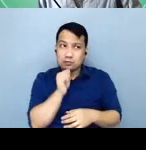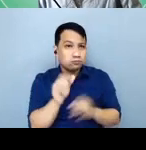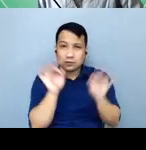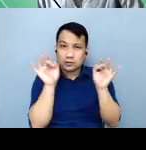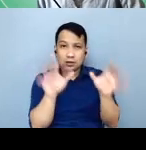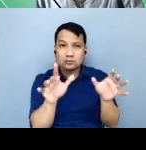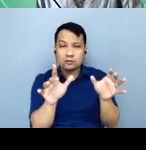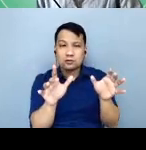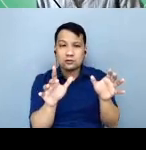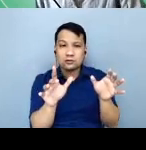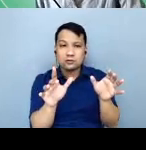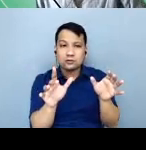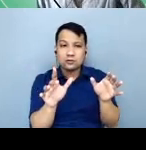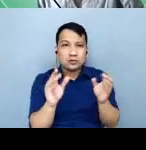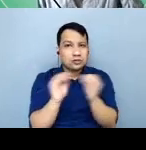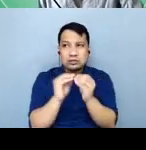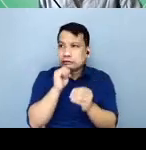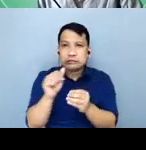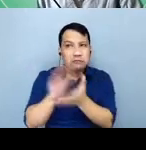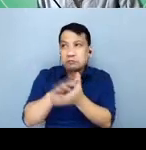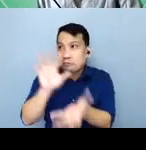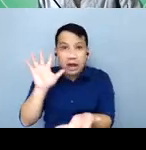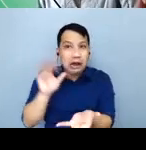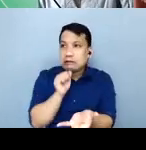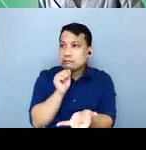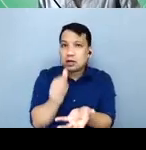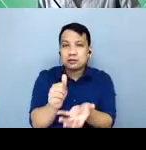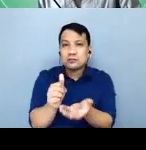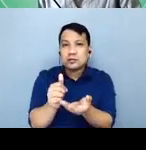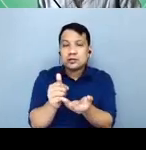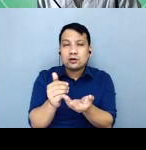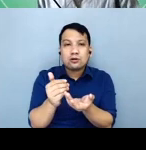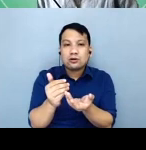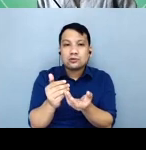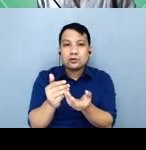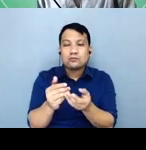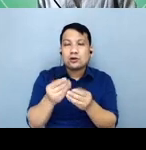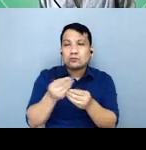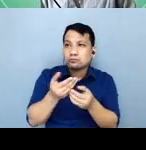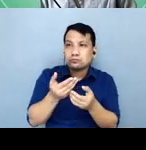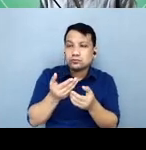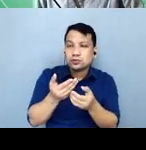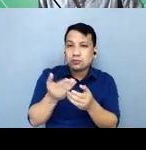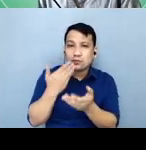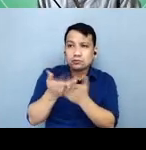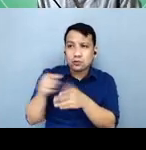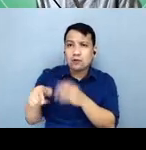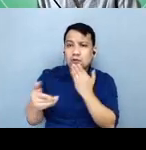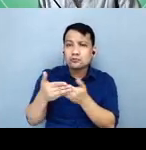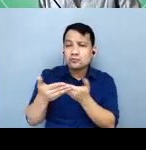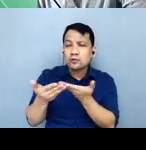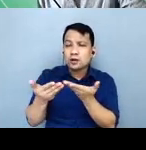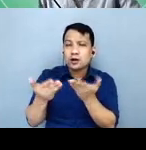without making their product more expensive, without making it more limited. And they're actually very good examples of how sustainability can be put into